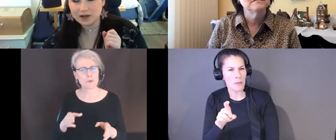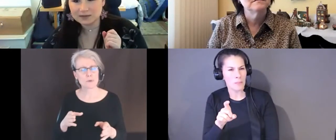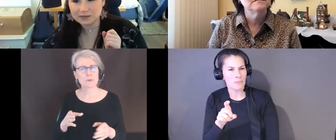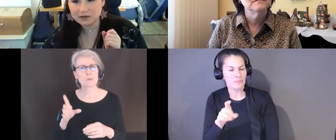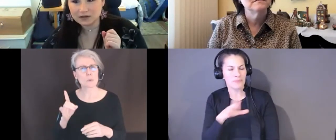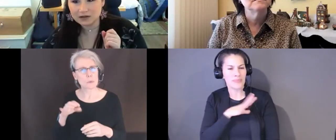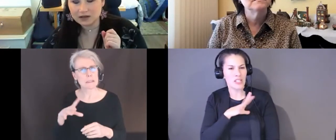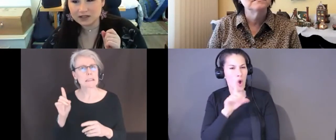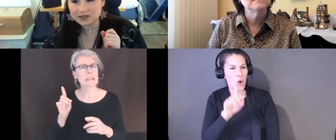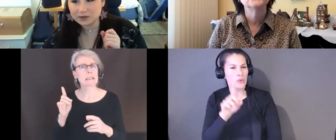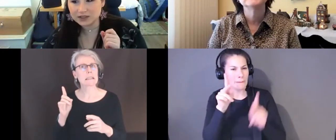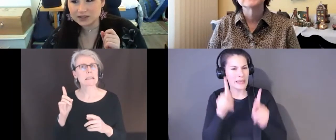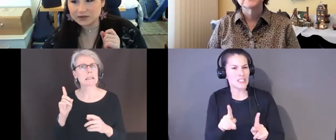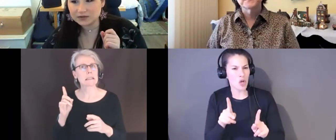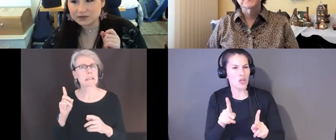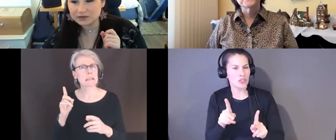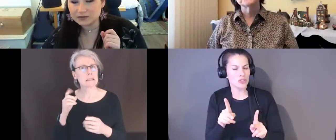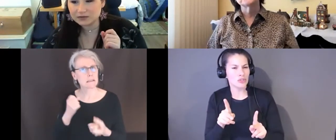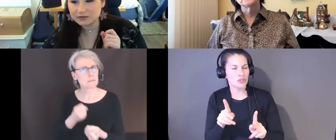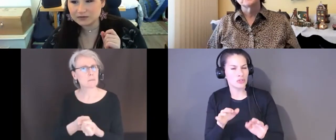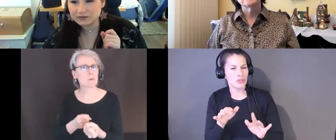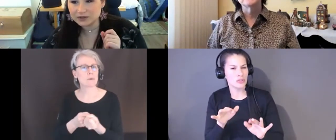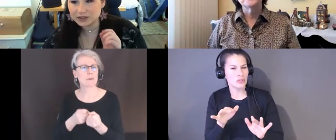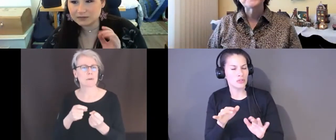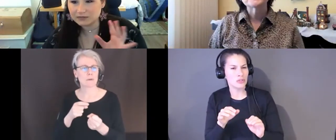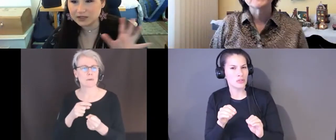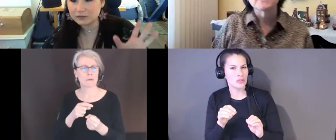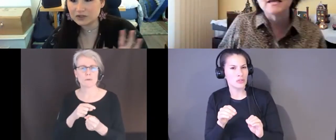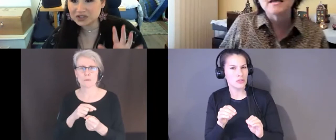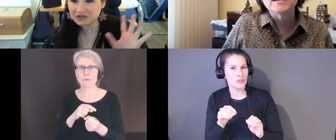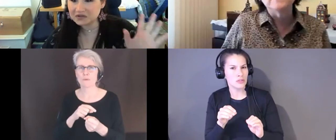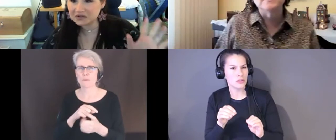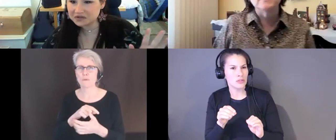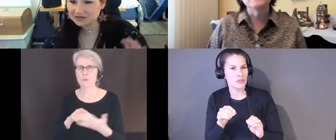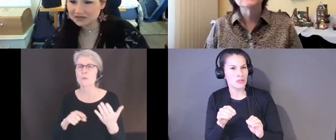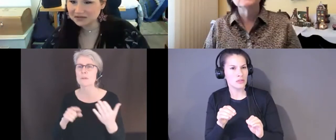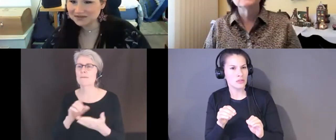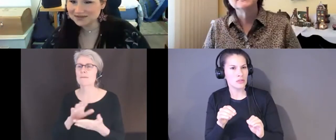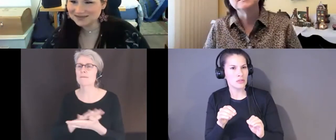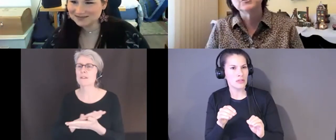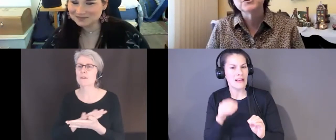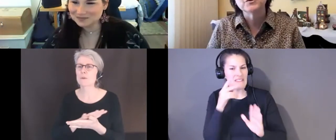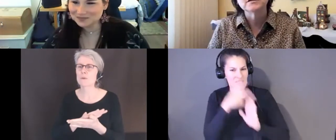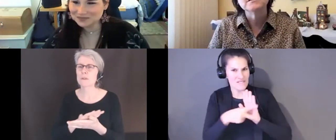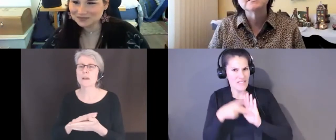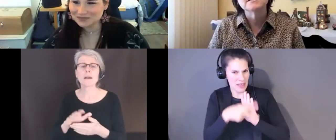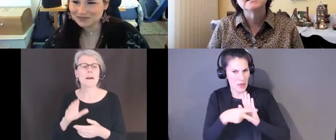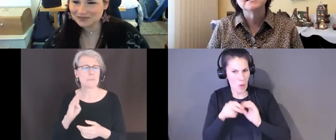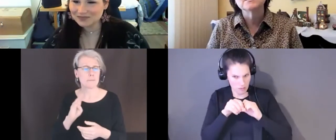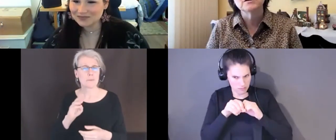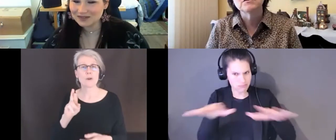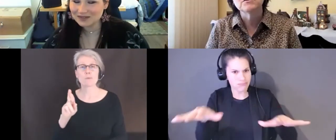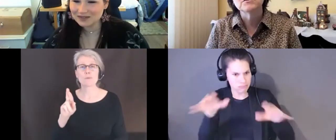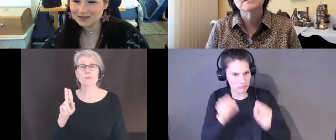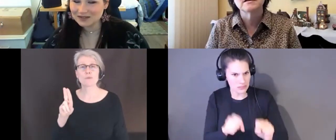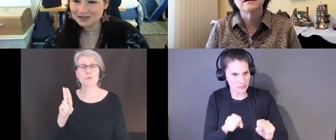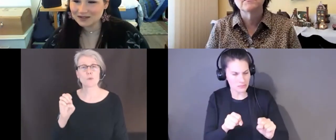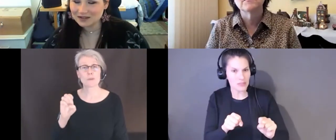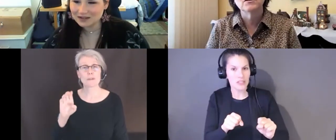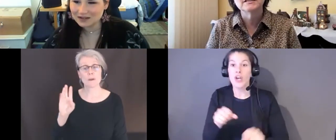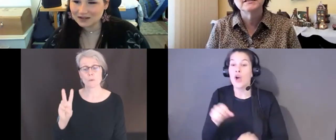videos possible, and I just wanted to give him a shout out. Absolutely. Bruce Wilkinson is one of